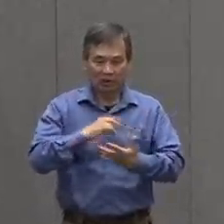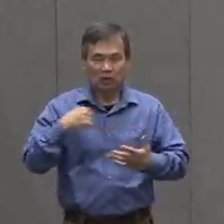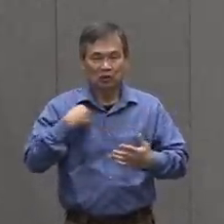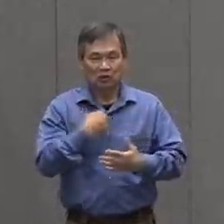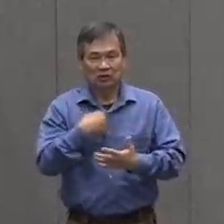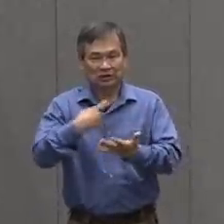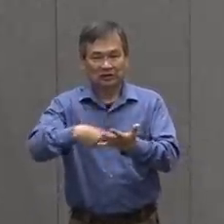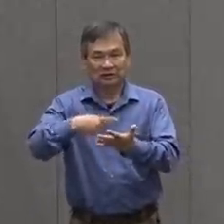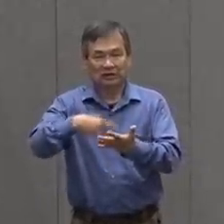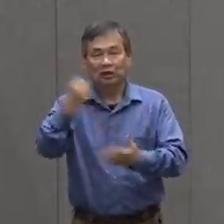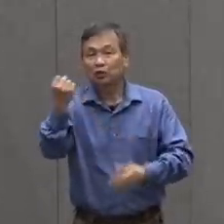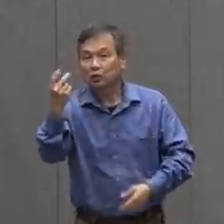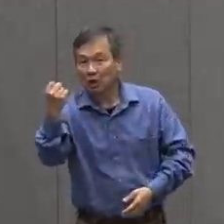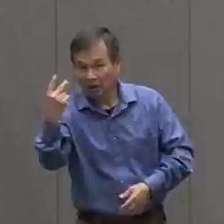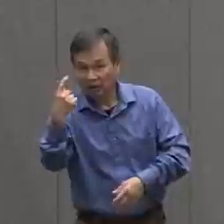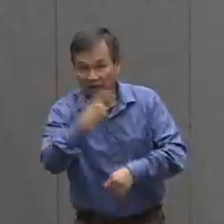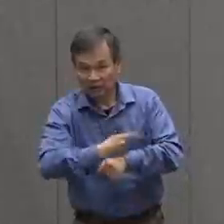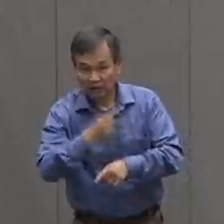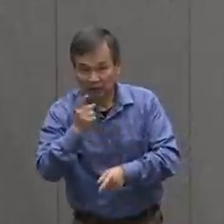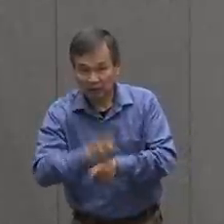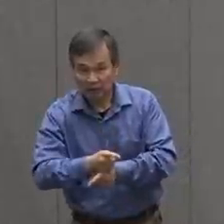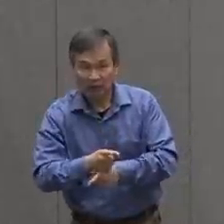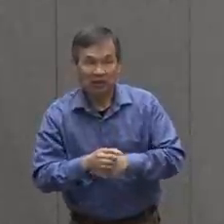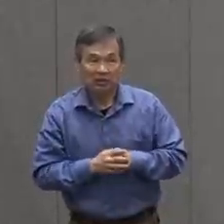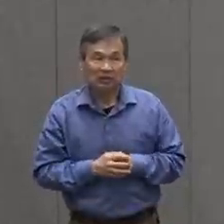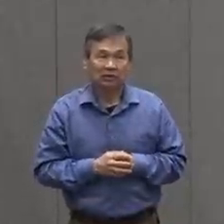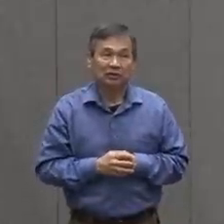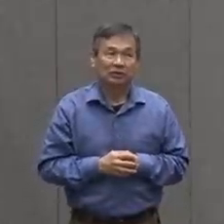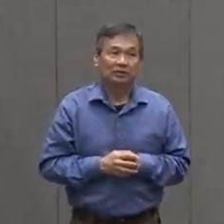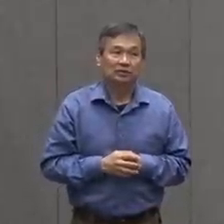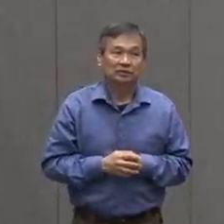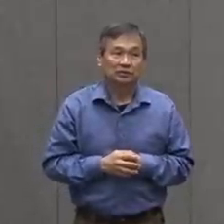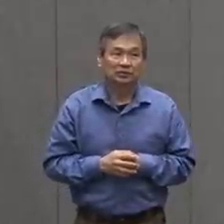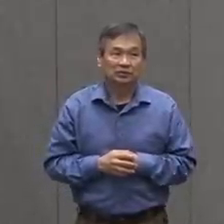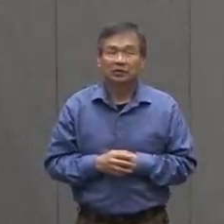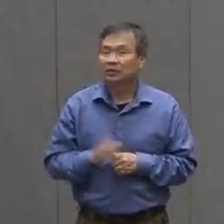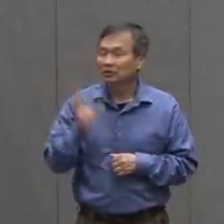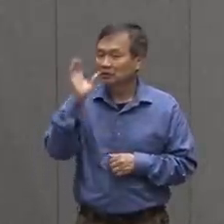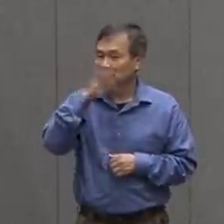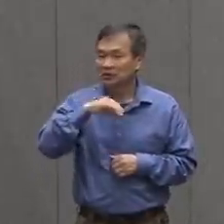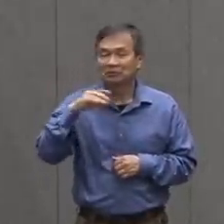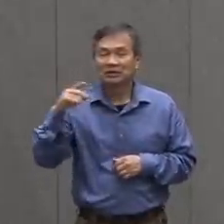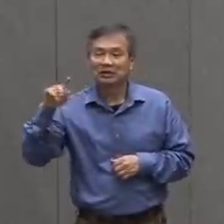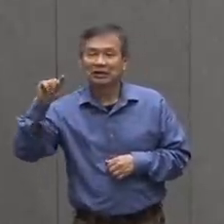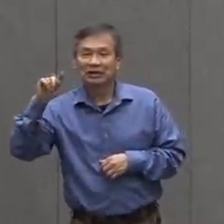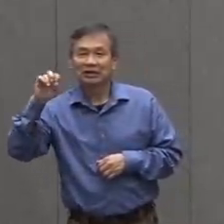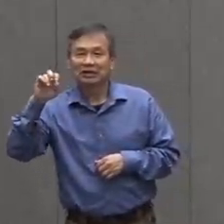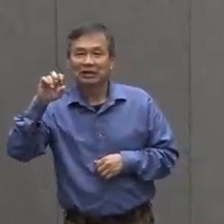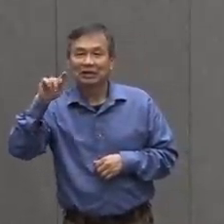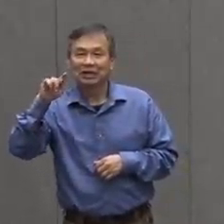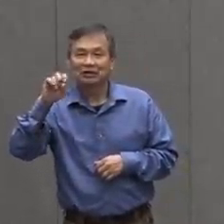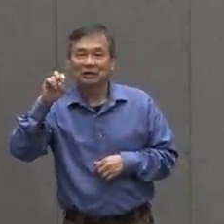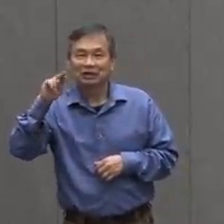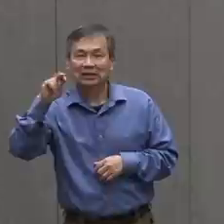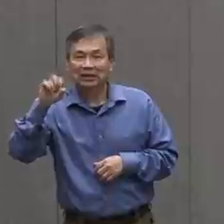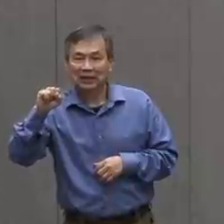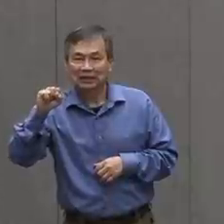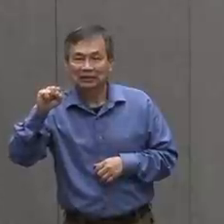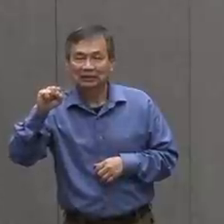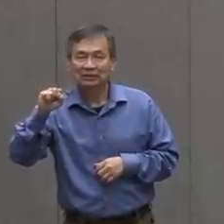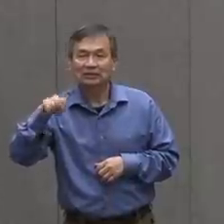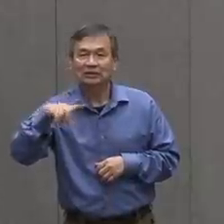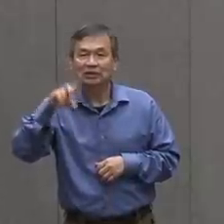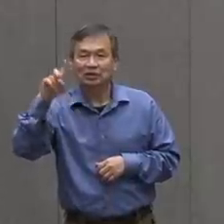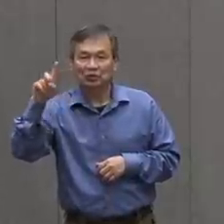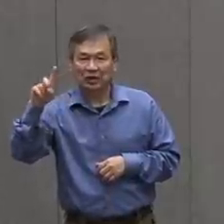number 12. And it looks a little strange here because I wrote it in tens and ones.